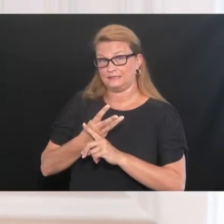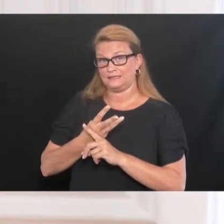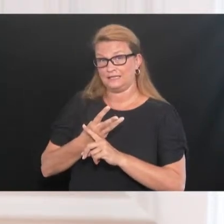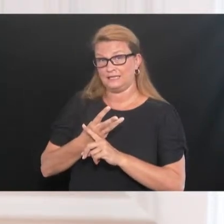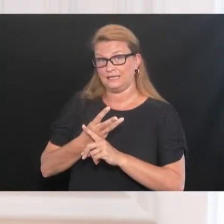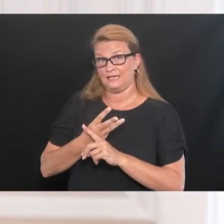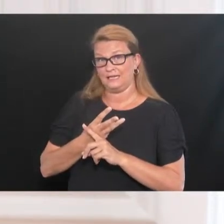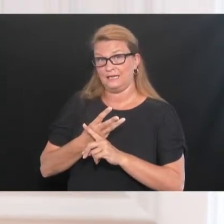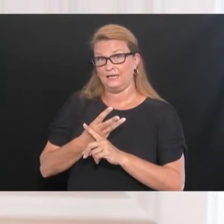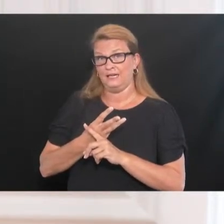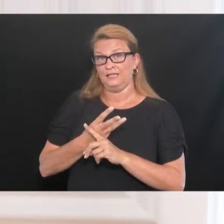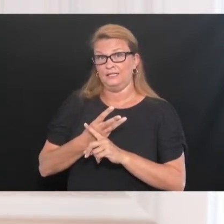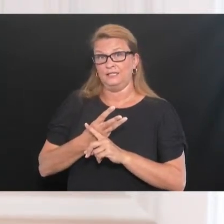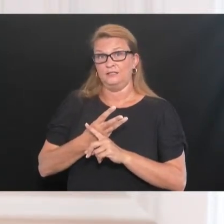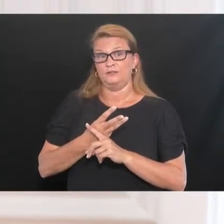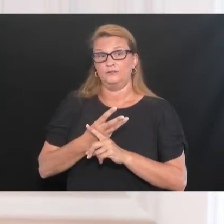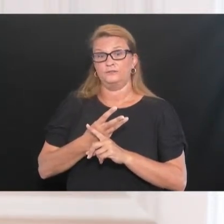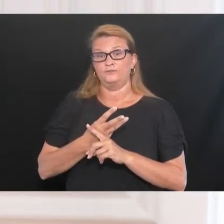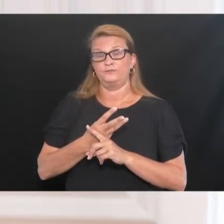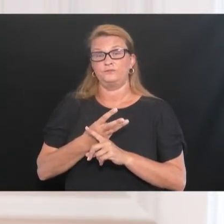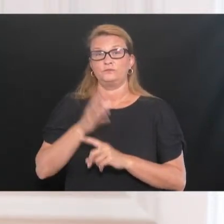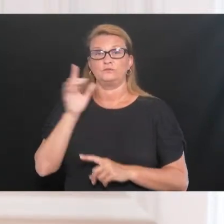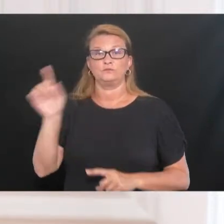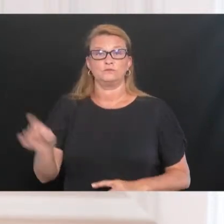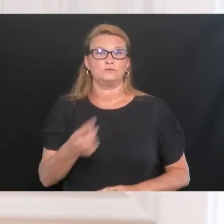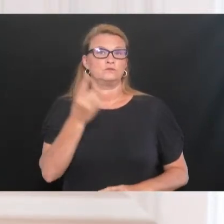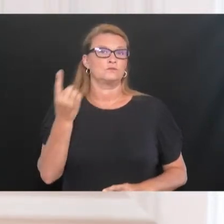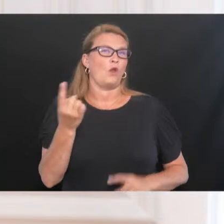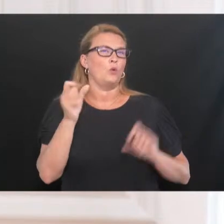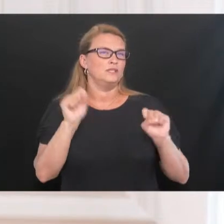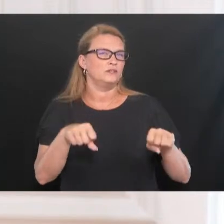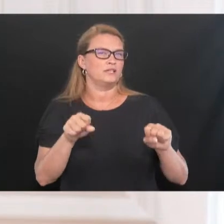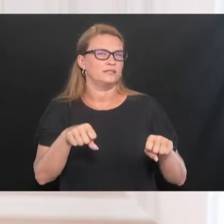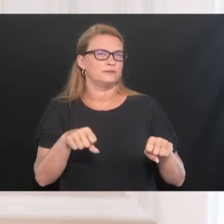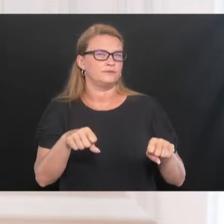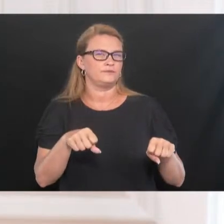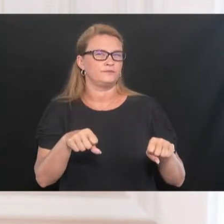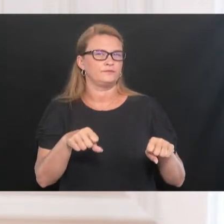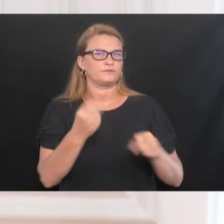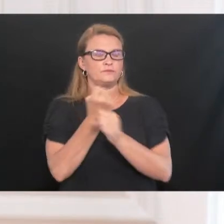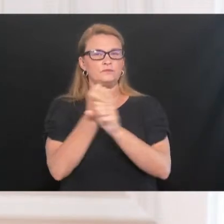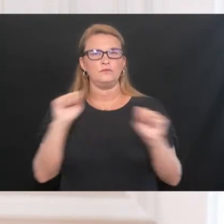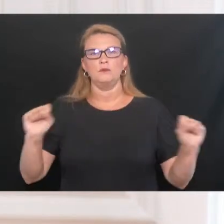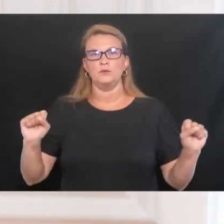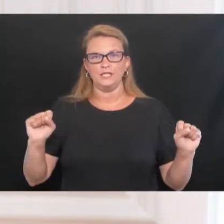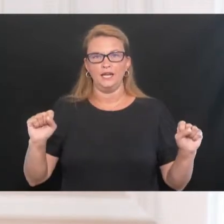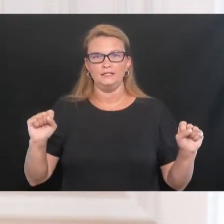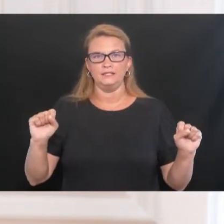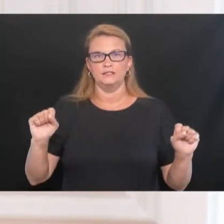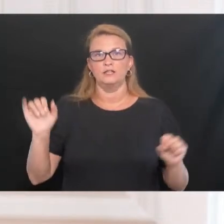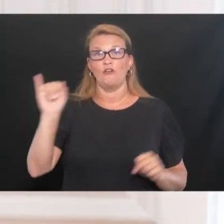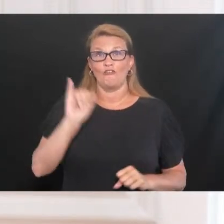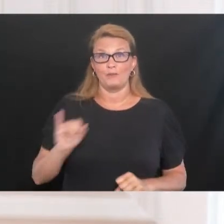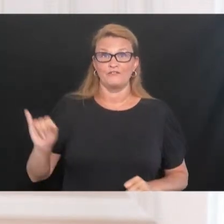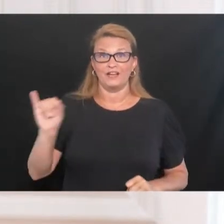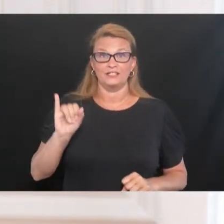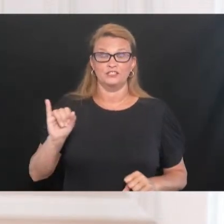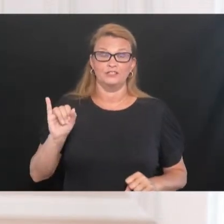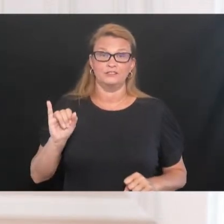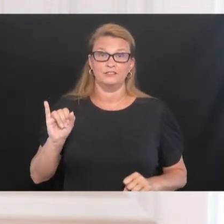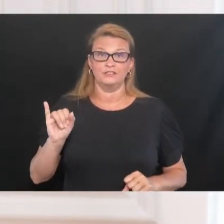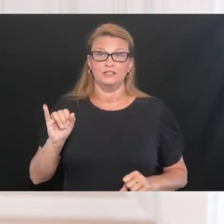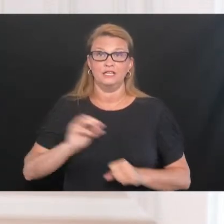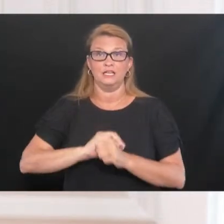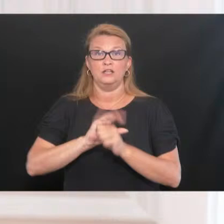vaccine, they on average only are able to be protected from being infected, again, with the